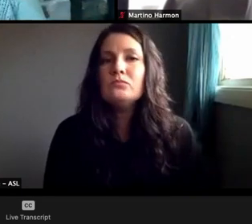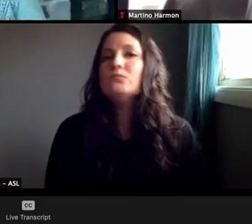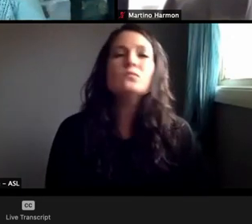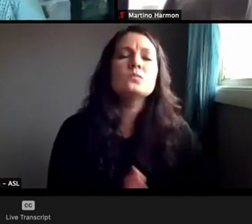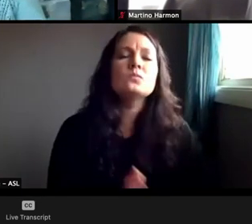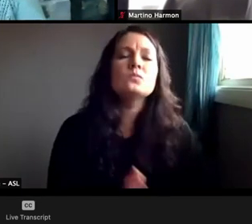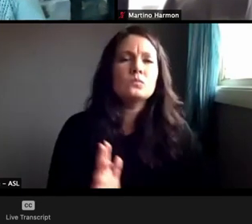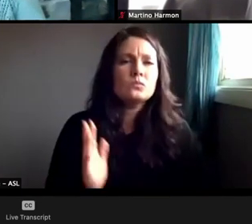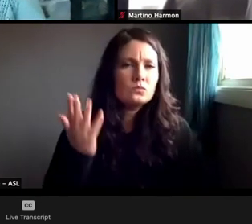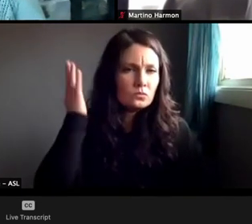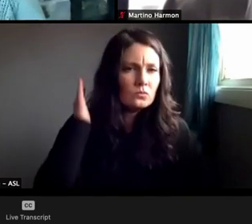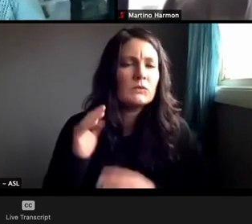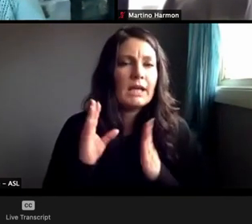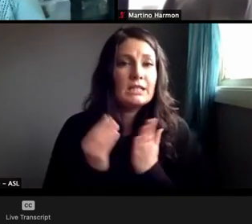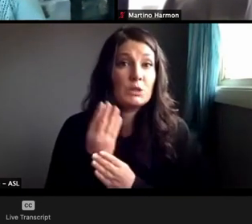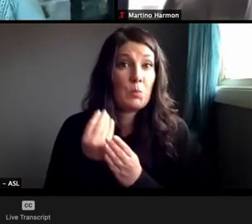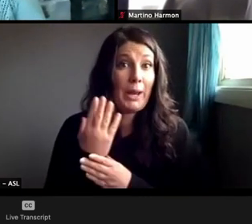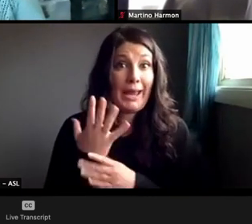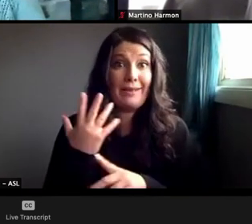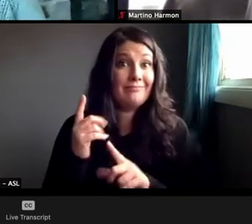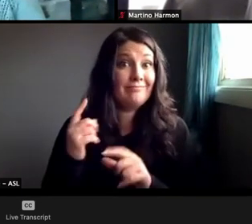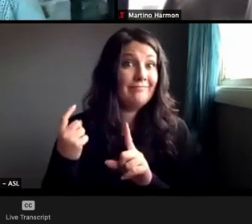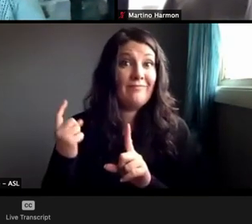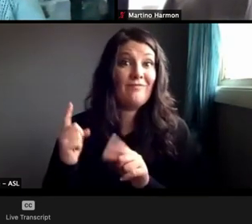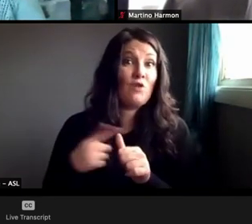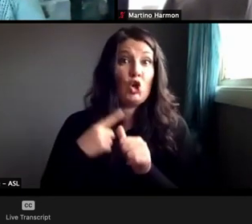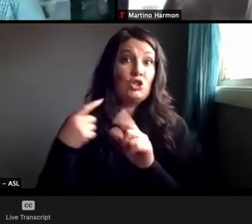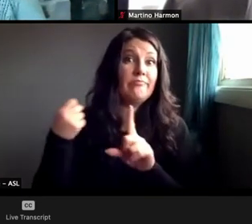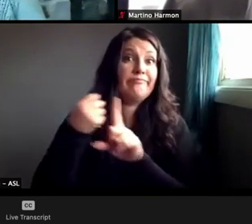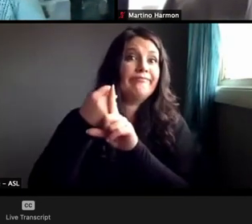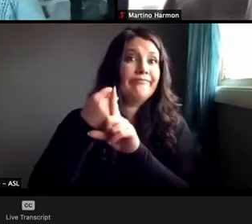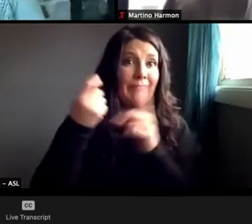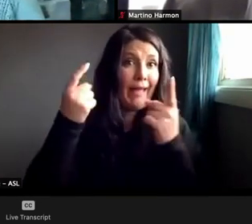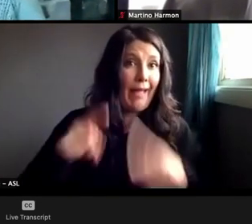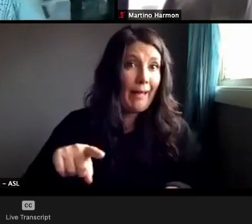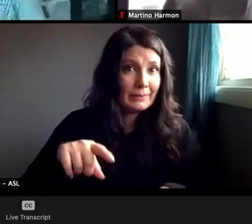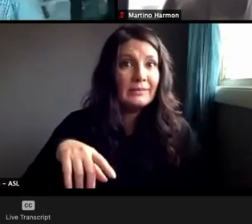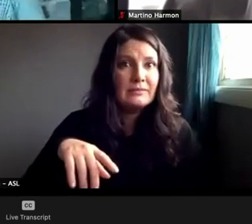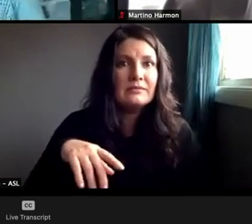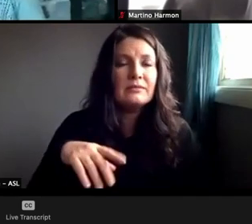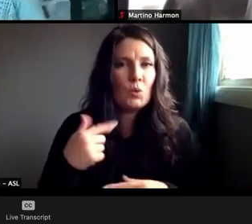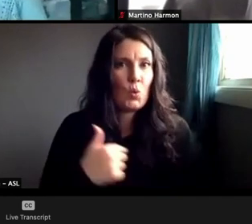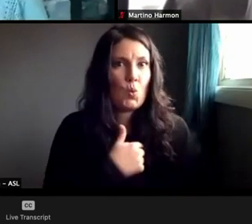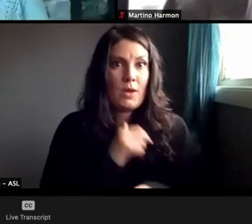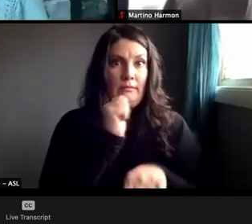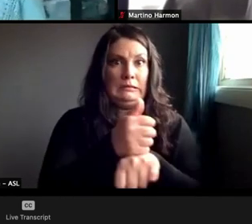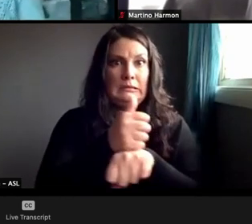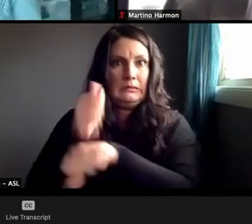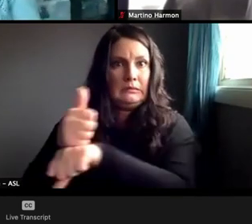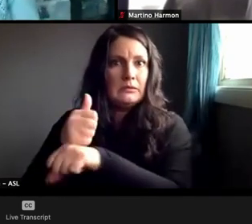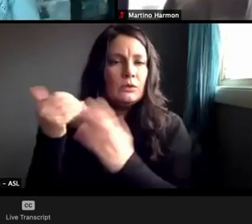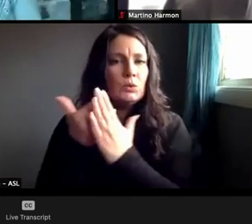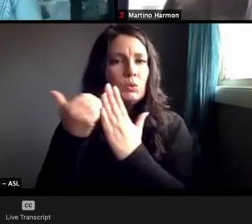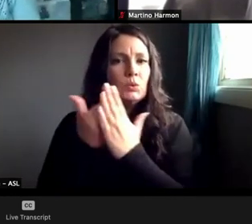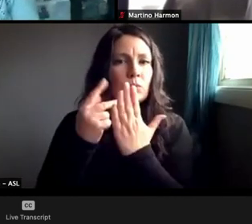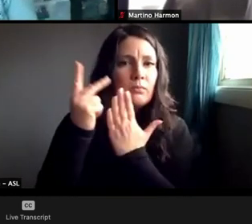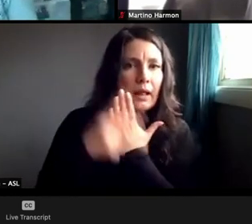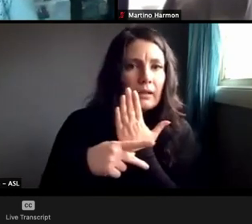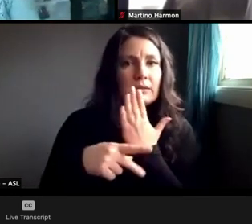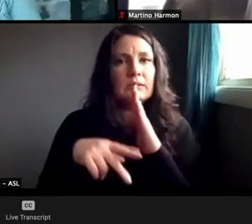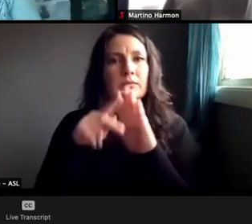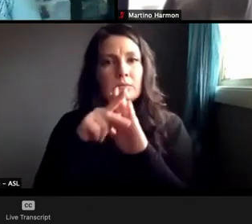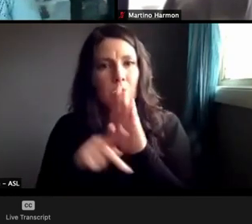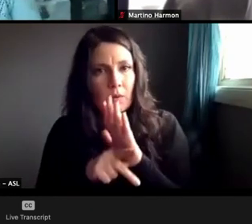spring when the pandemic hit, we introduced some new policies and programs to address the concerns and issues